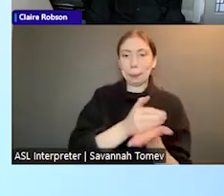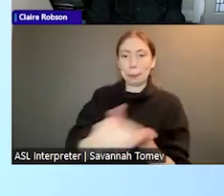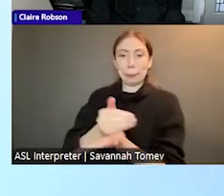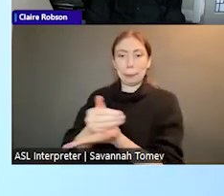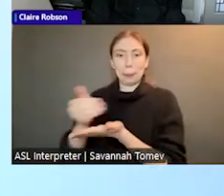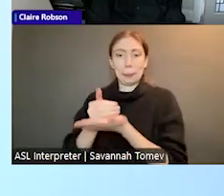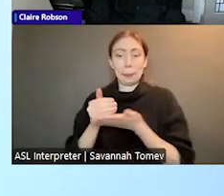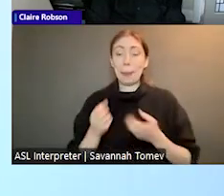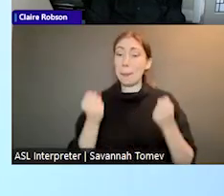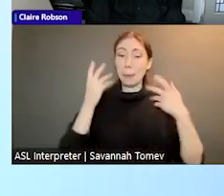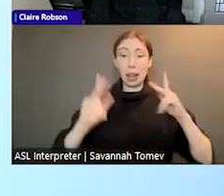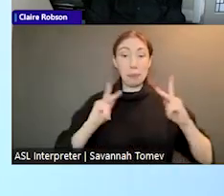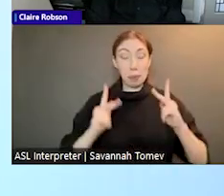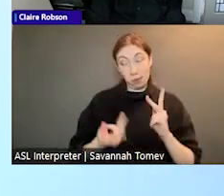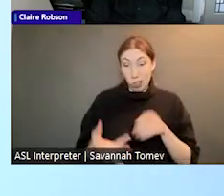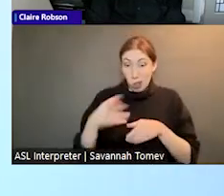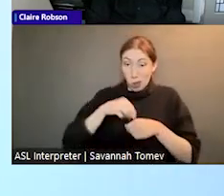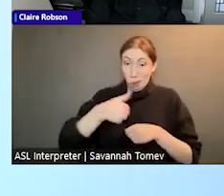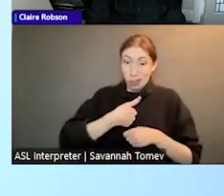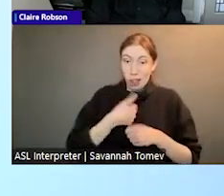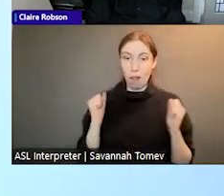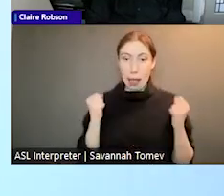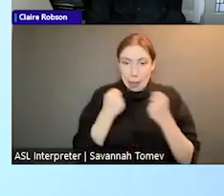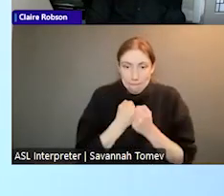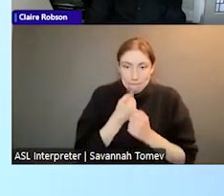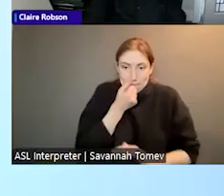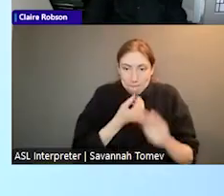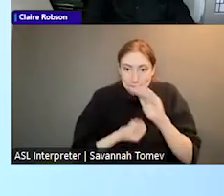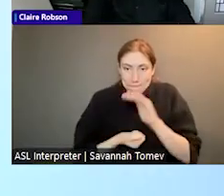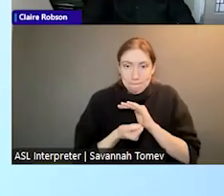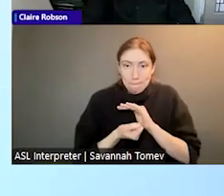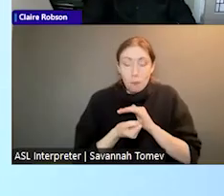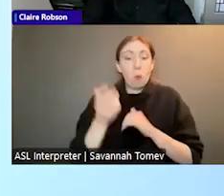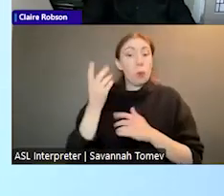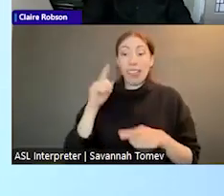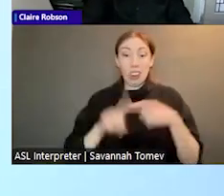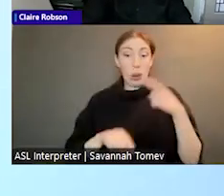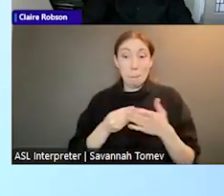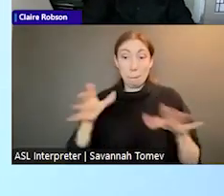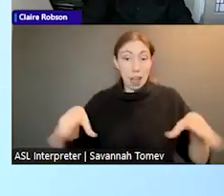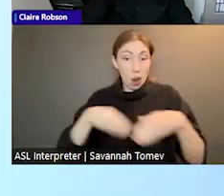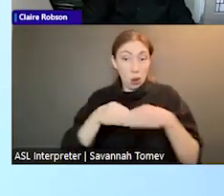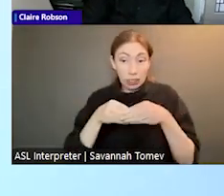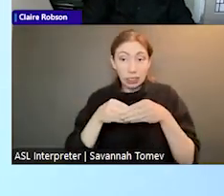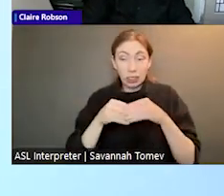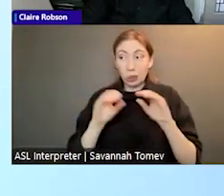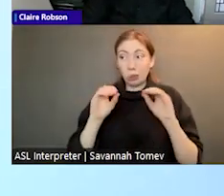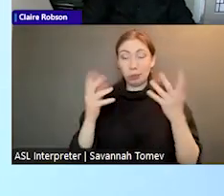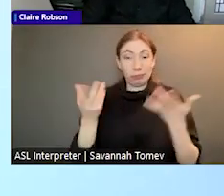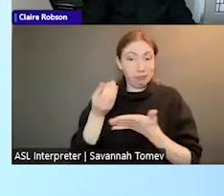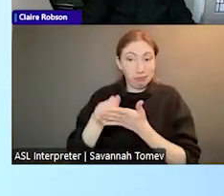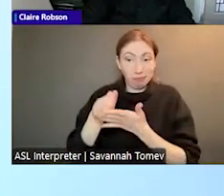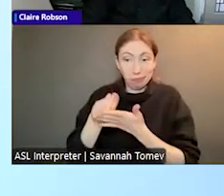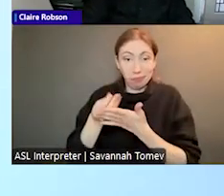closet. Because we couldn't marry, our financial arrangements were often informal. We didn't